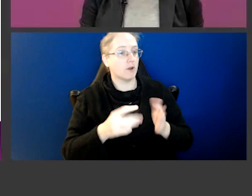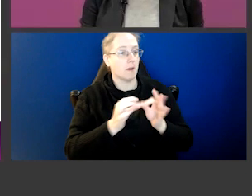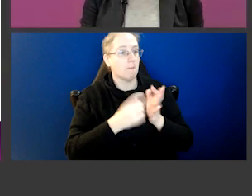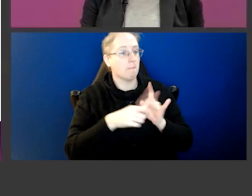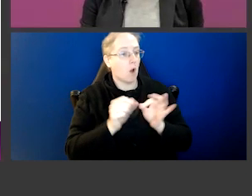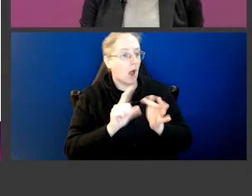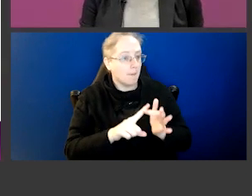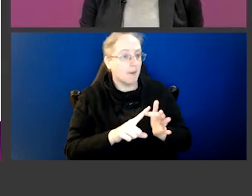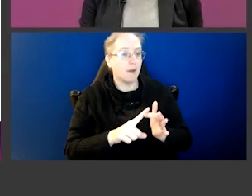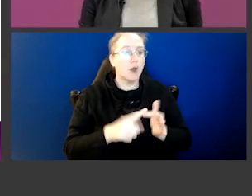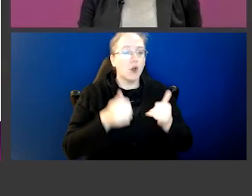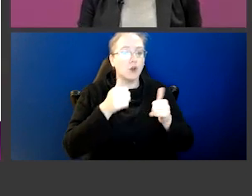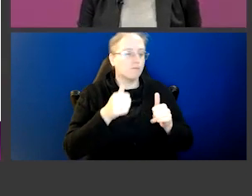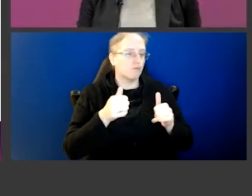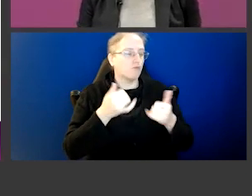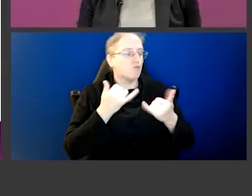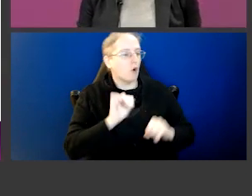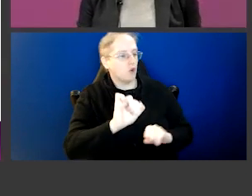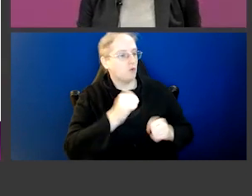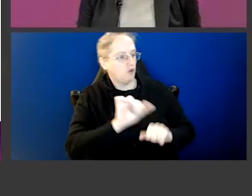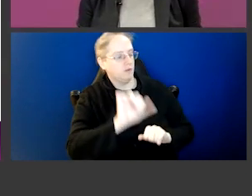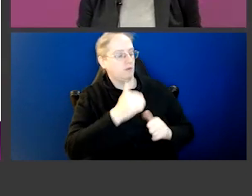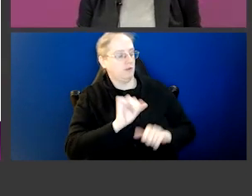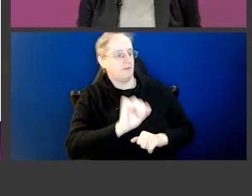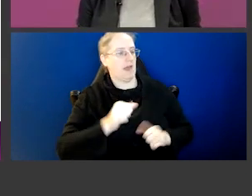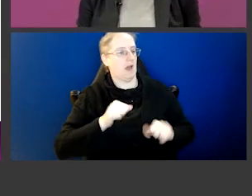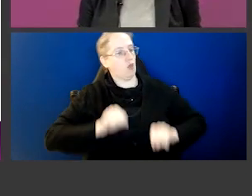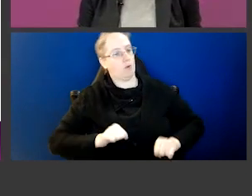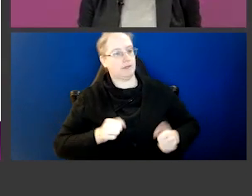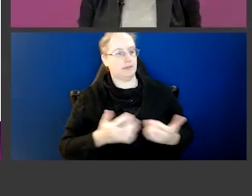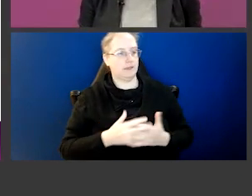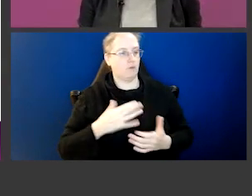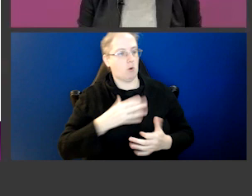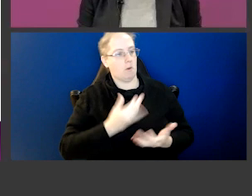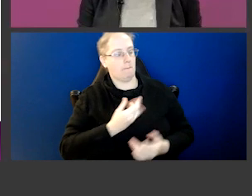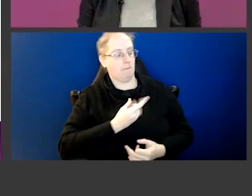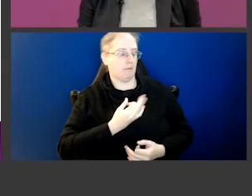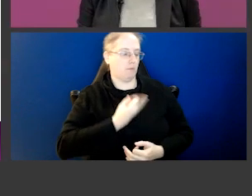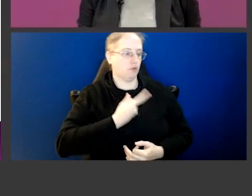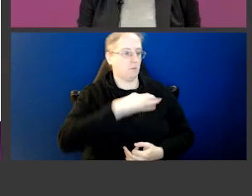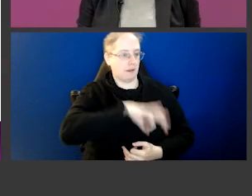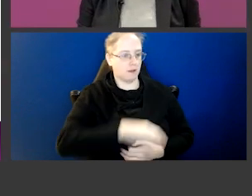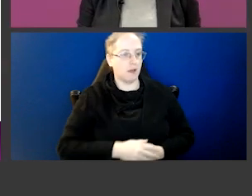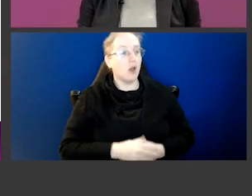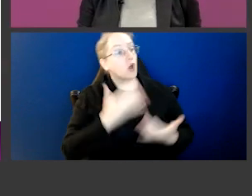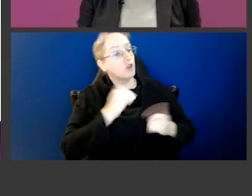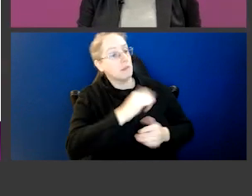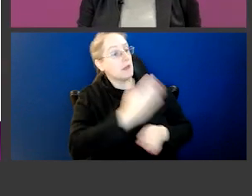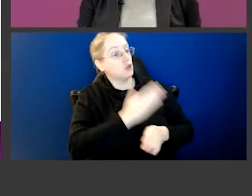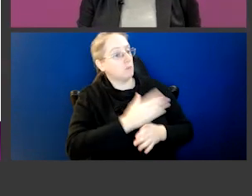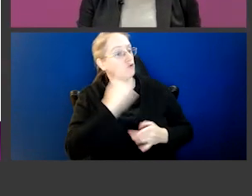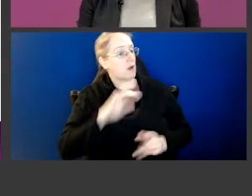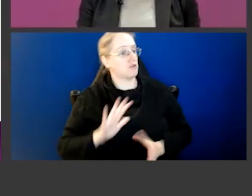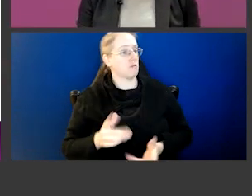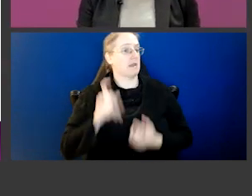gain. It also includes helping a personal connection to get a job or contract. For example, by not following a